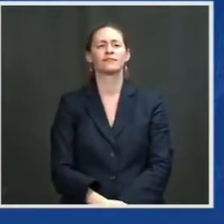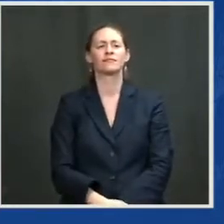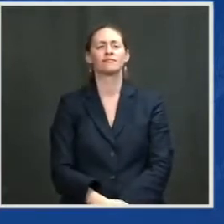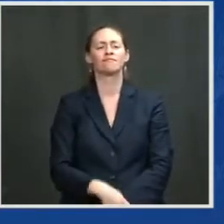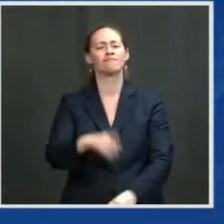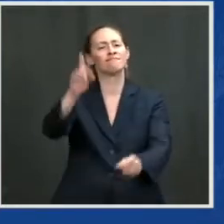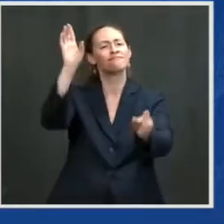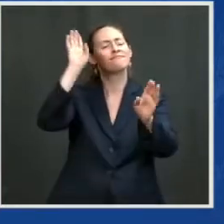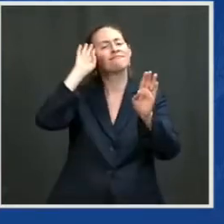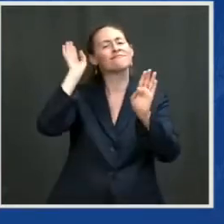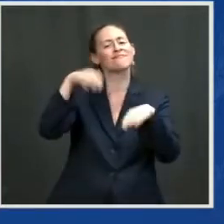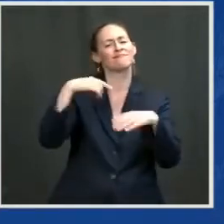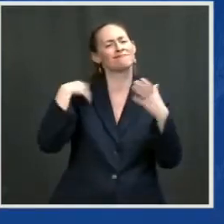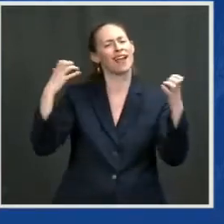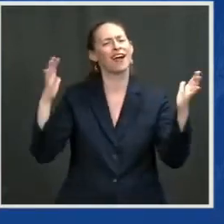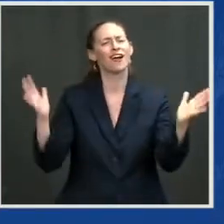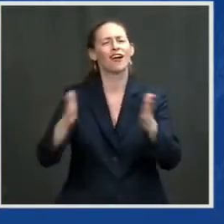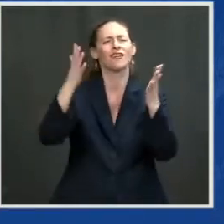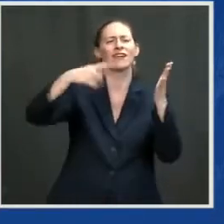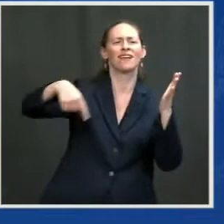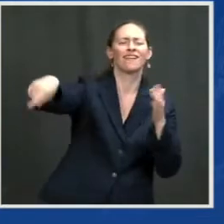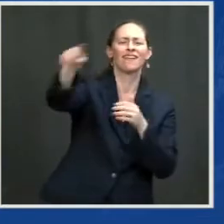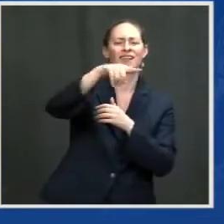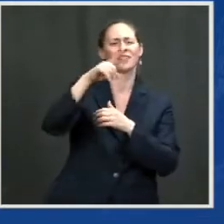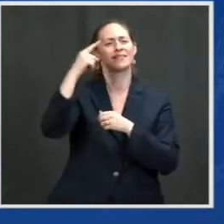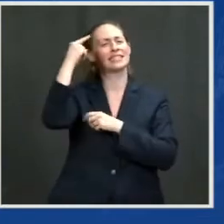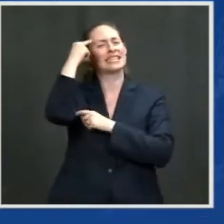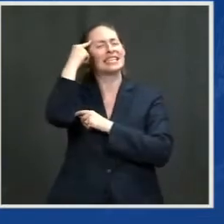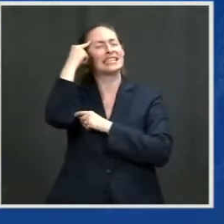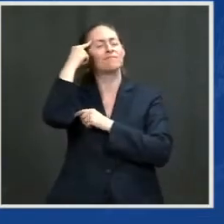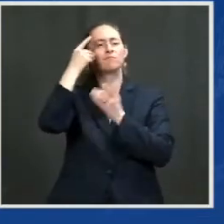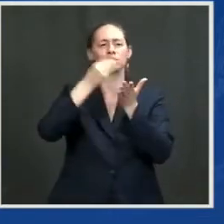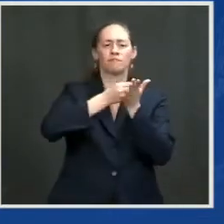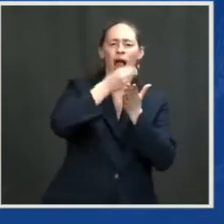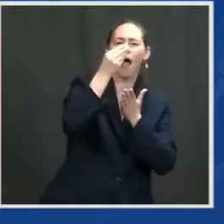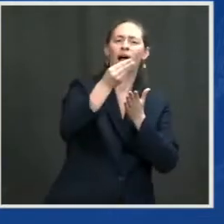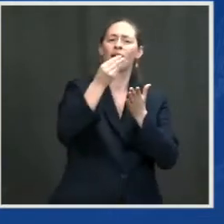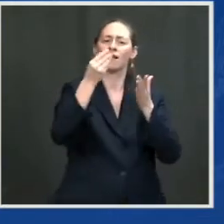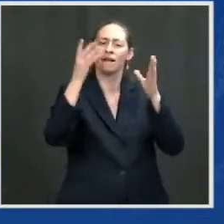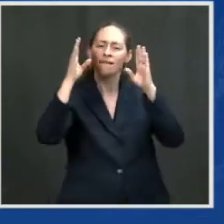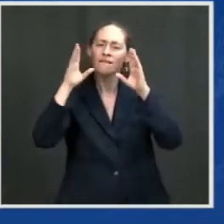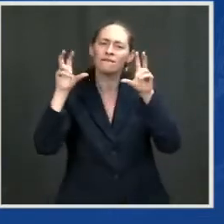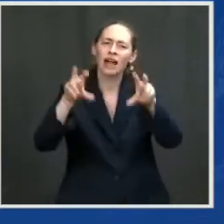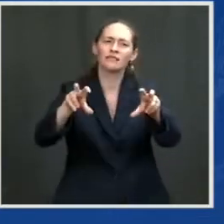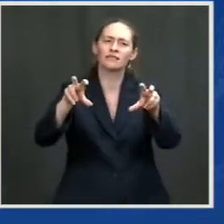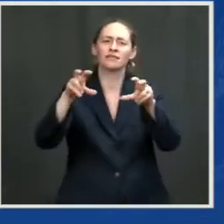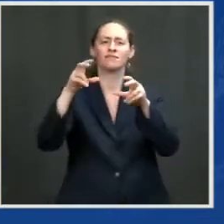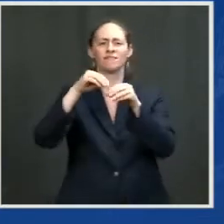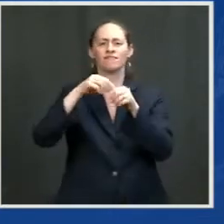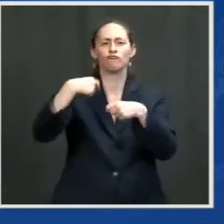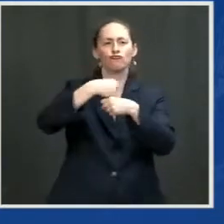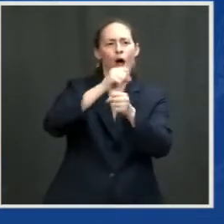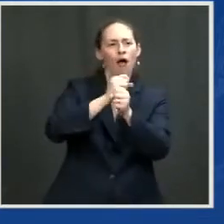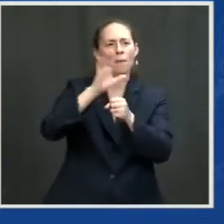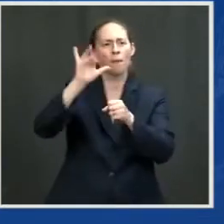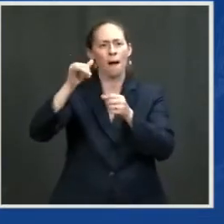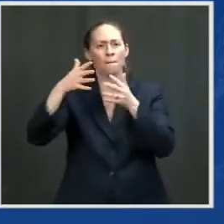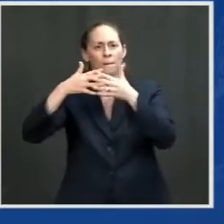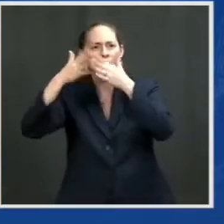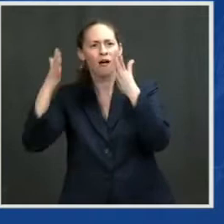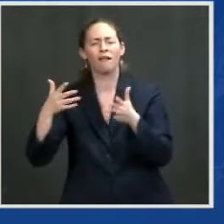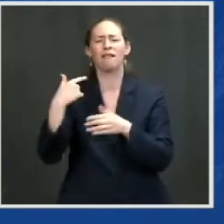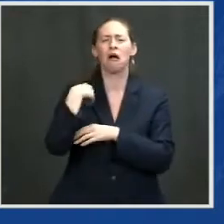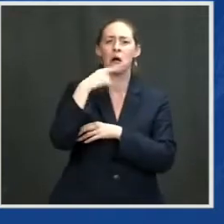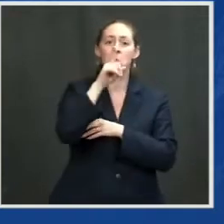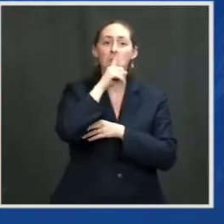say I'm only going to buy American as president, that somehow I'm going to violate trade agreements. No. Since the 1930s, you're